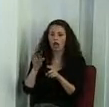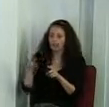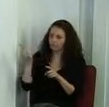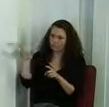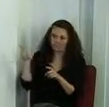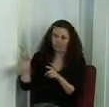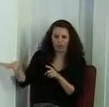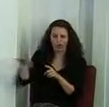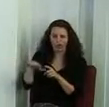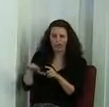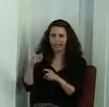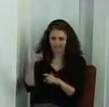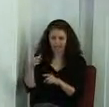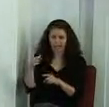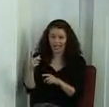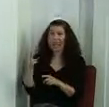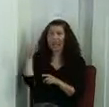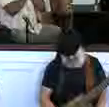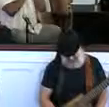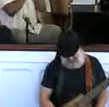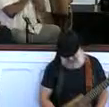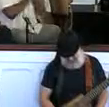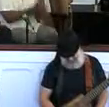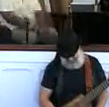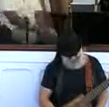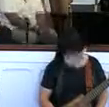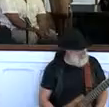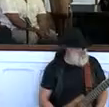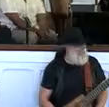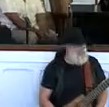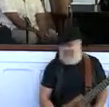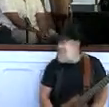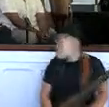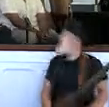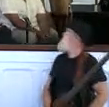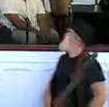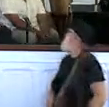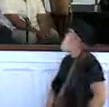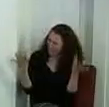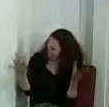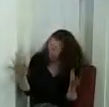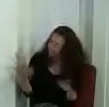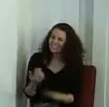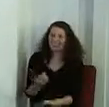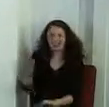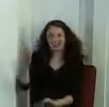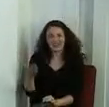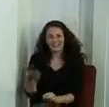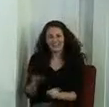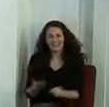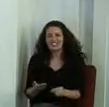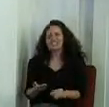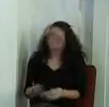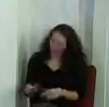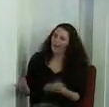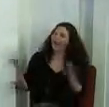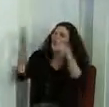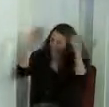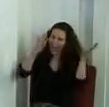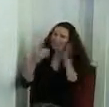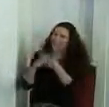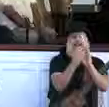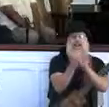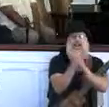one that applauded himself over in the choir, and he'll be delighted to take you down. Just give him a round of